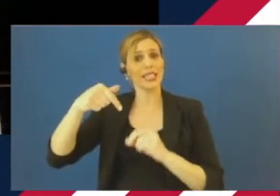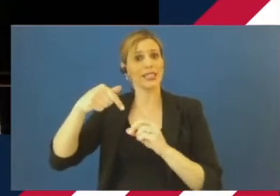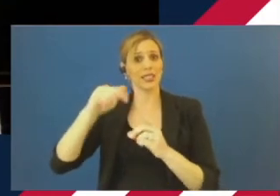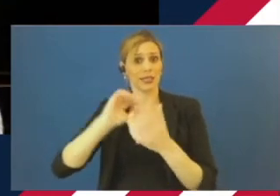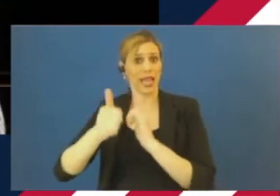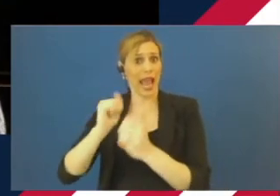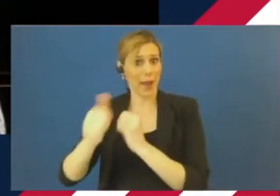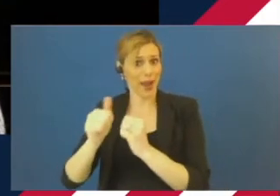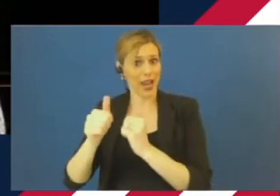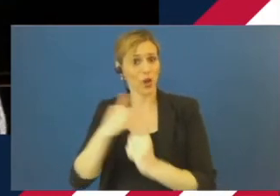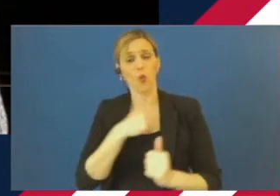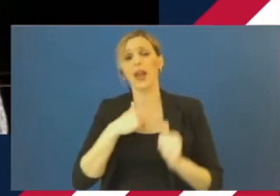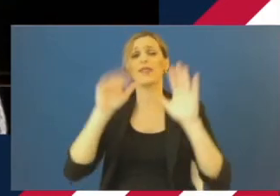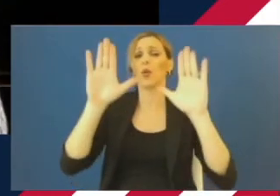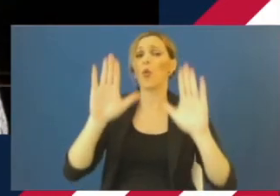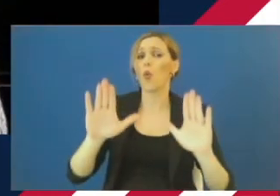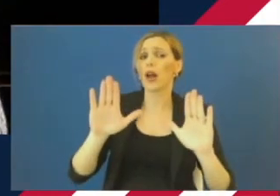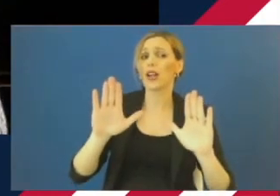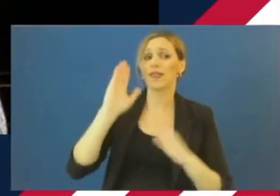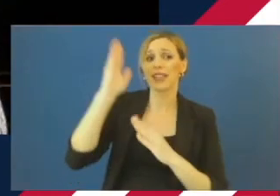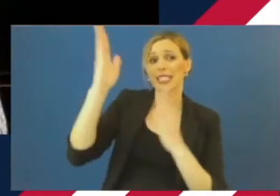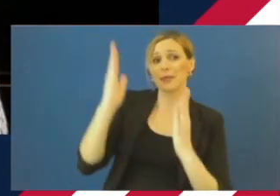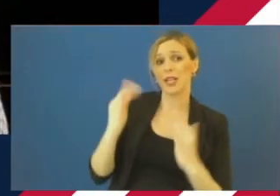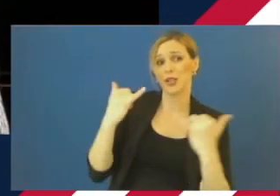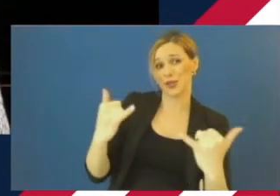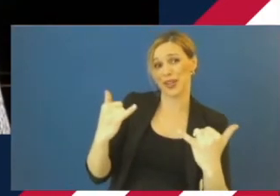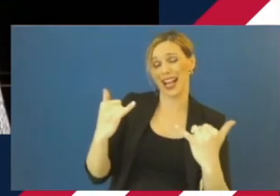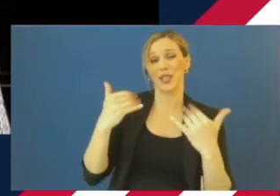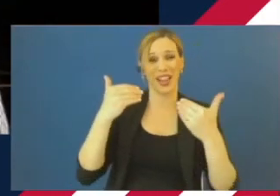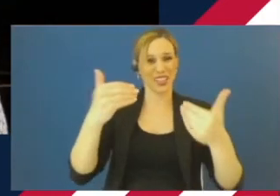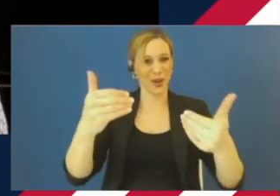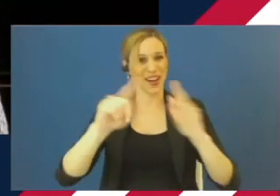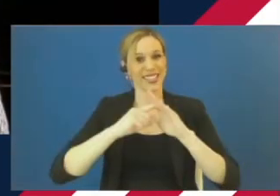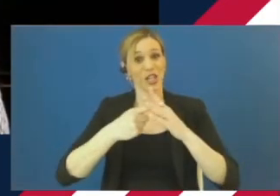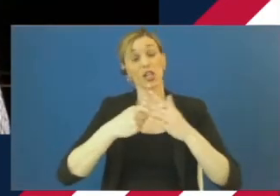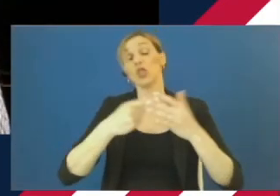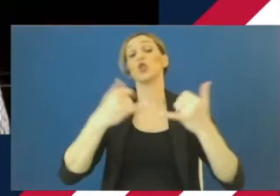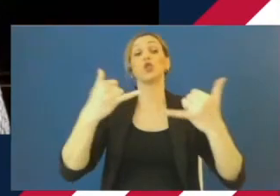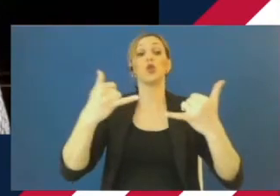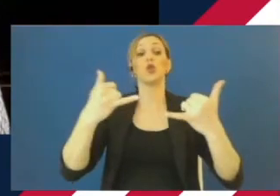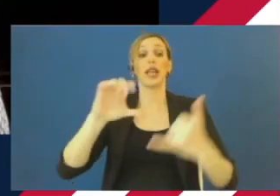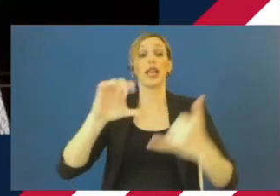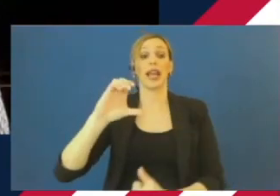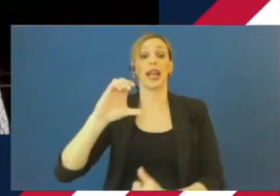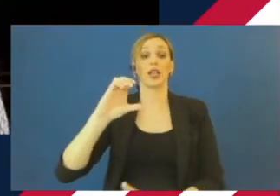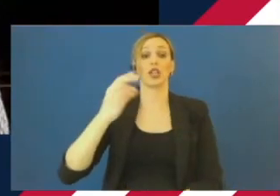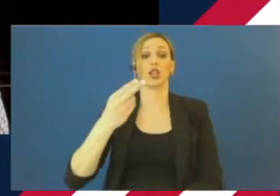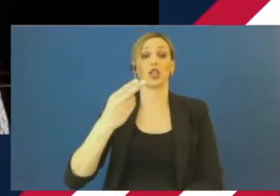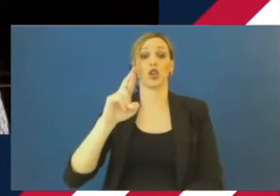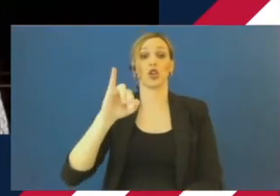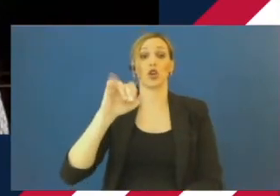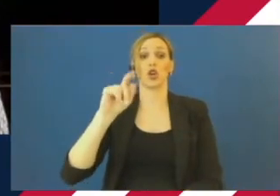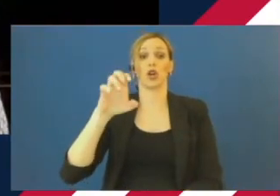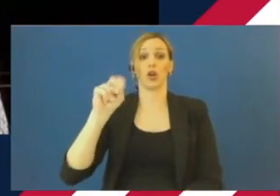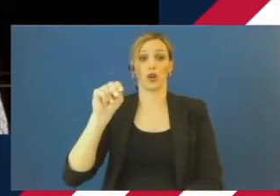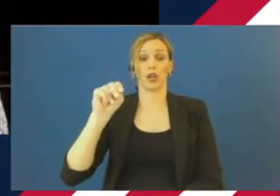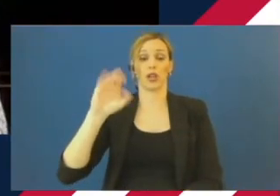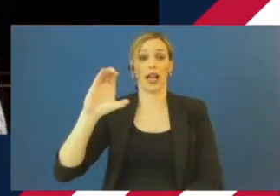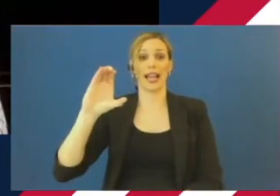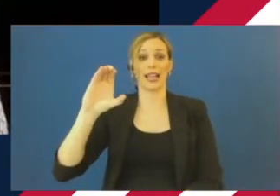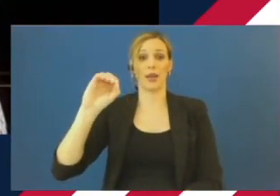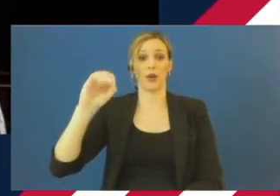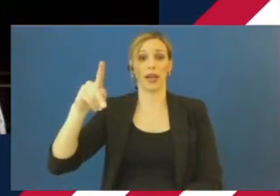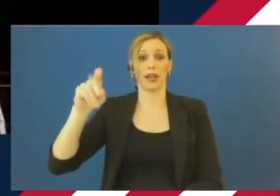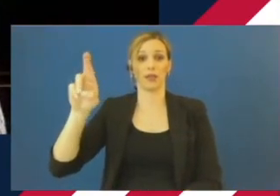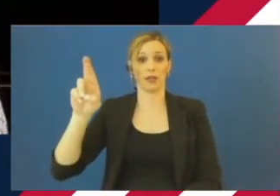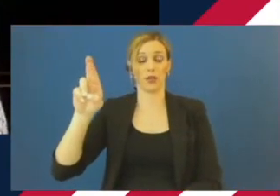let's get started. Starting us off today is Christian Cooper. Mr. Cooper is a biomedical editor,